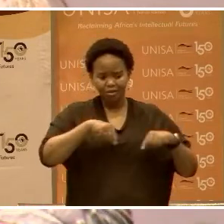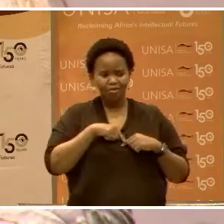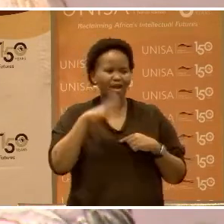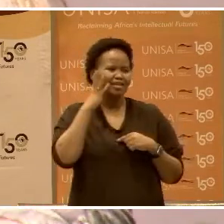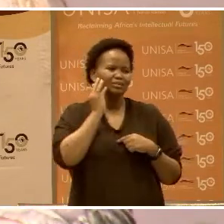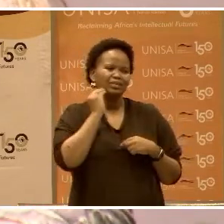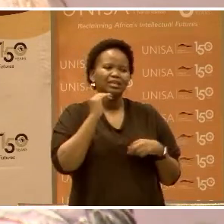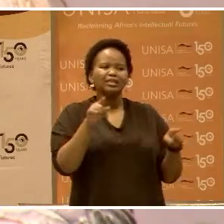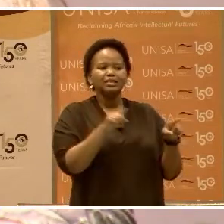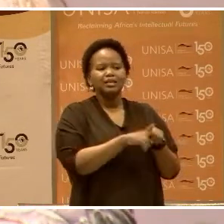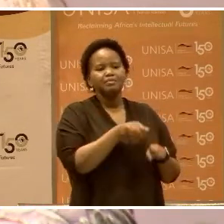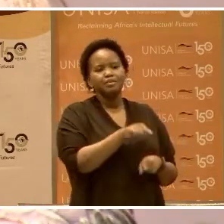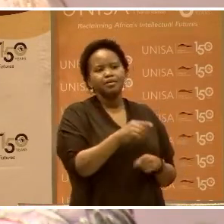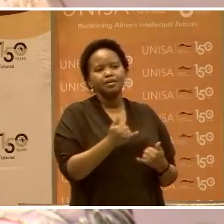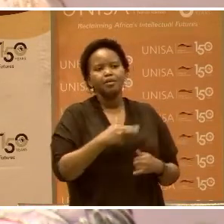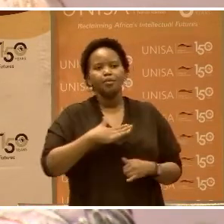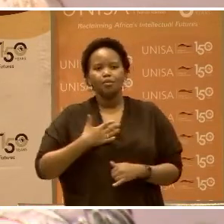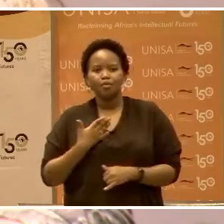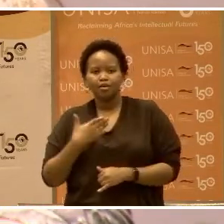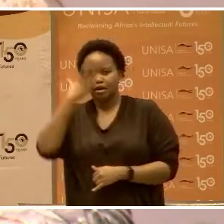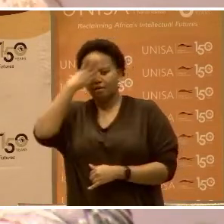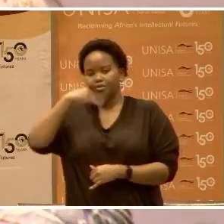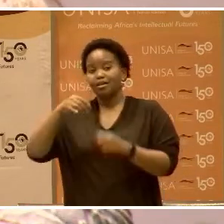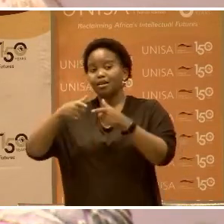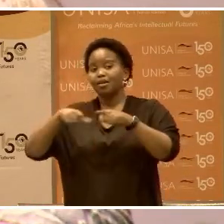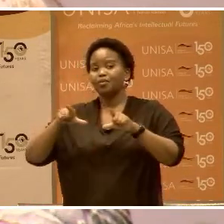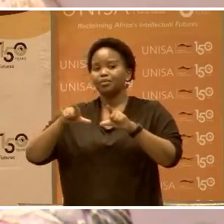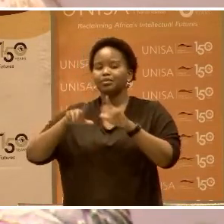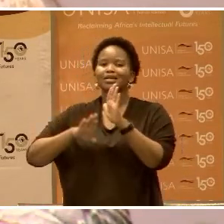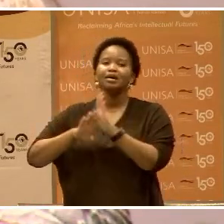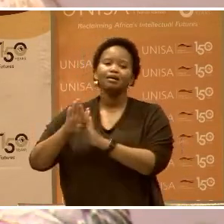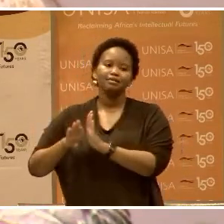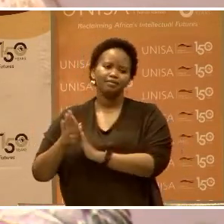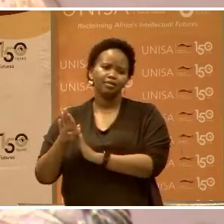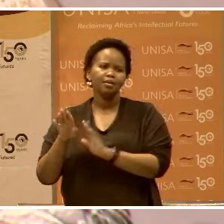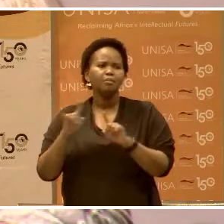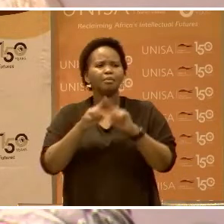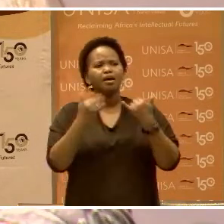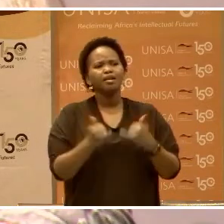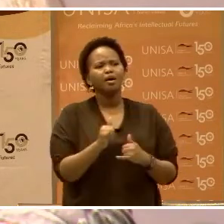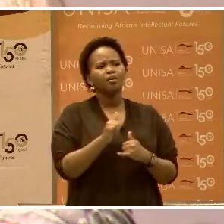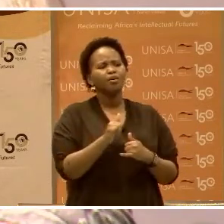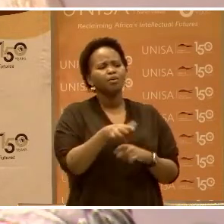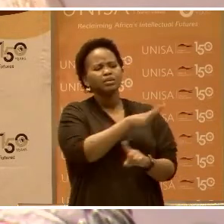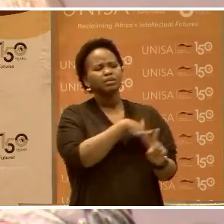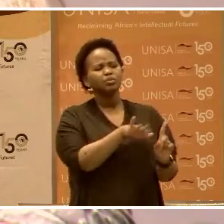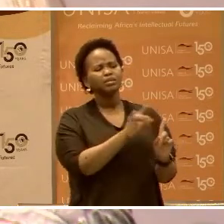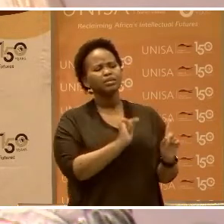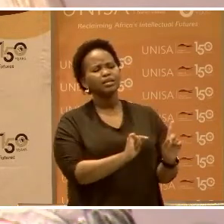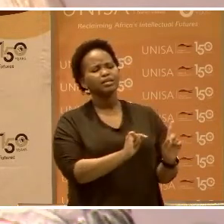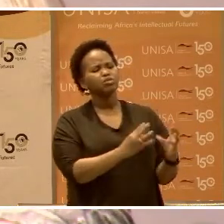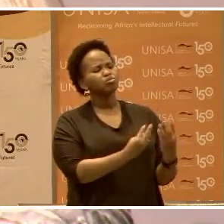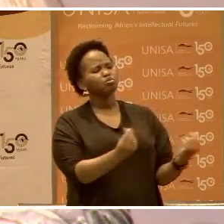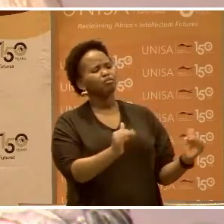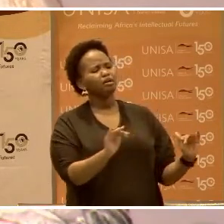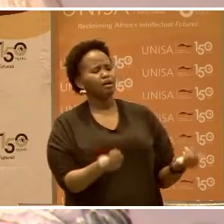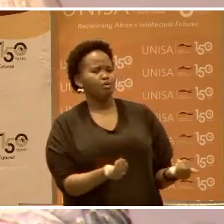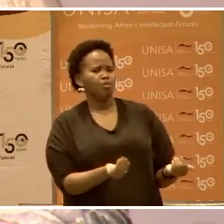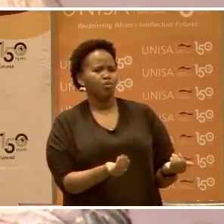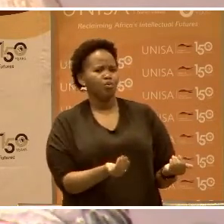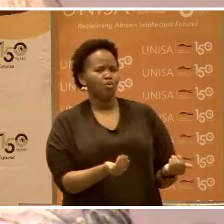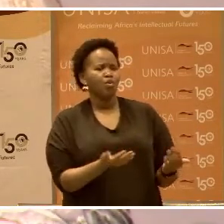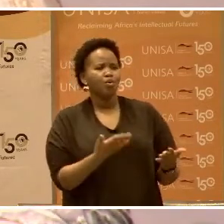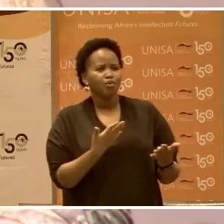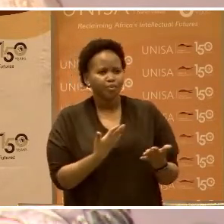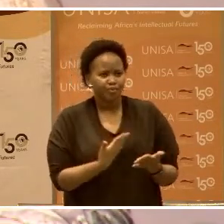to advance our African languages. The question is then, how do we solve this? What can we do to encourage those